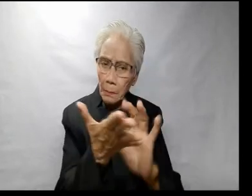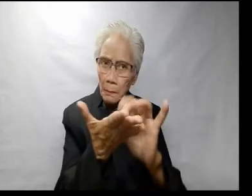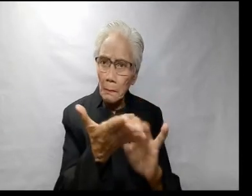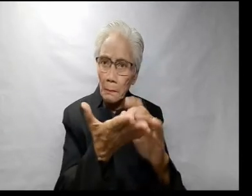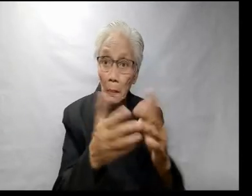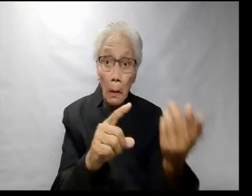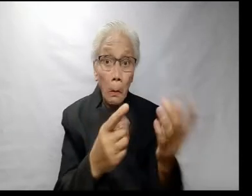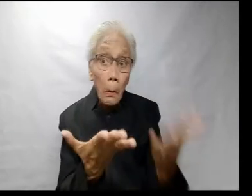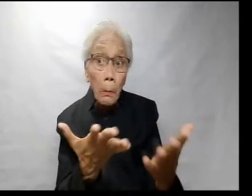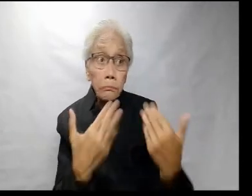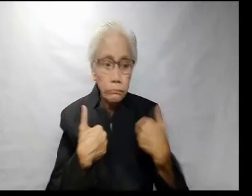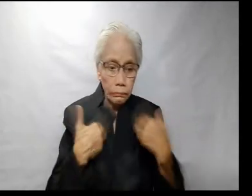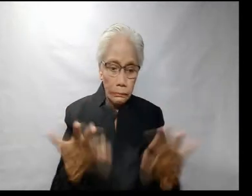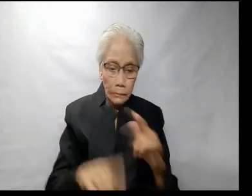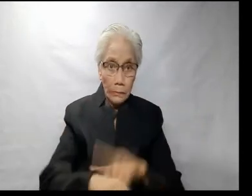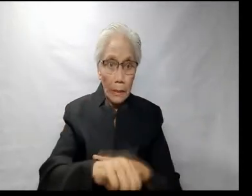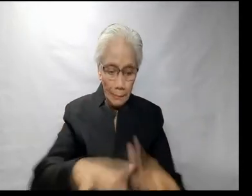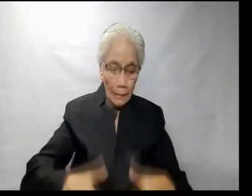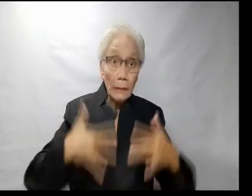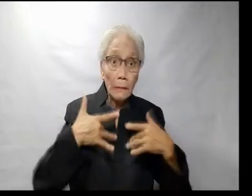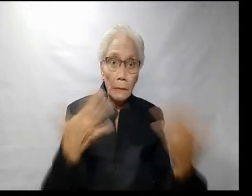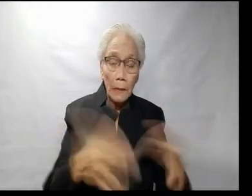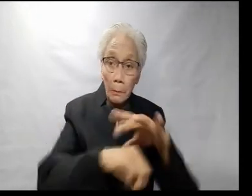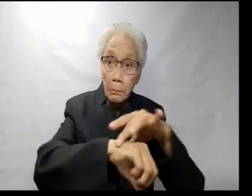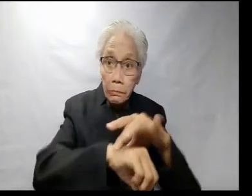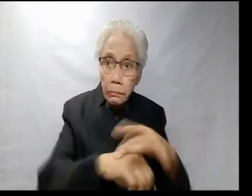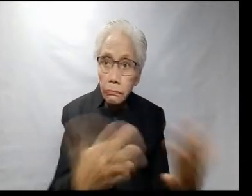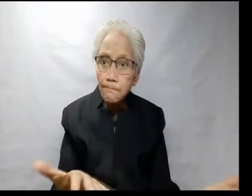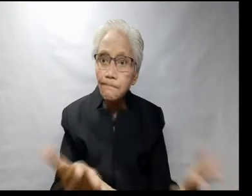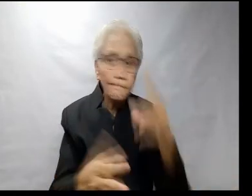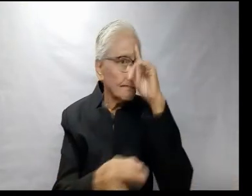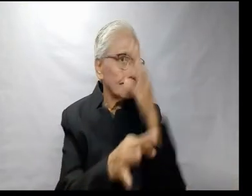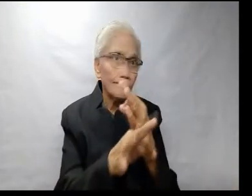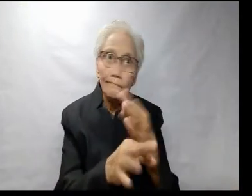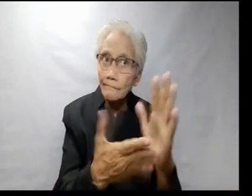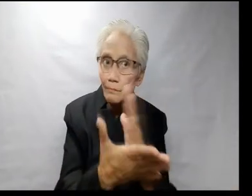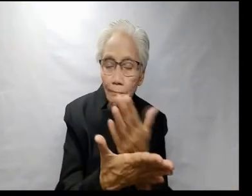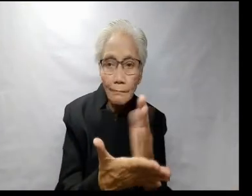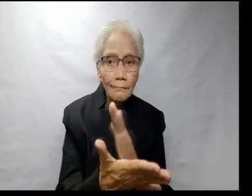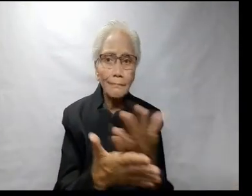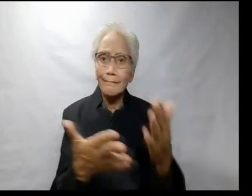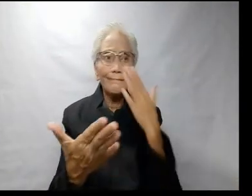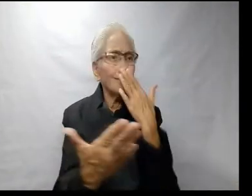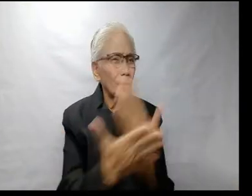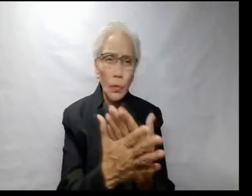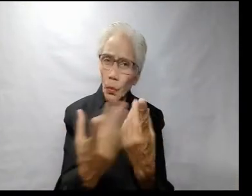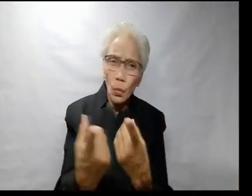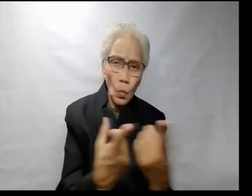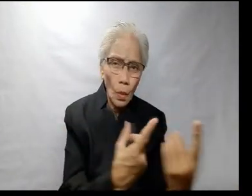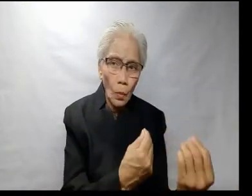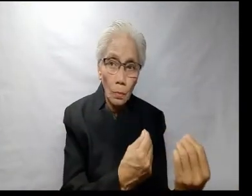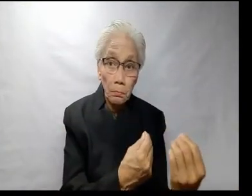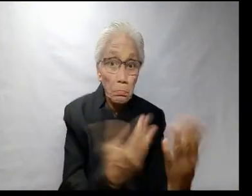determined by a calculator. Maybe the ripples of our time on the earth, the love we show, the faith we